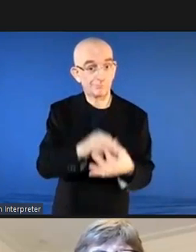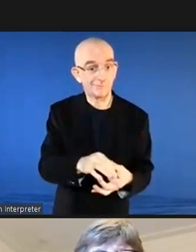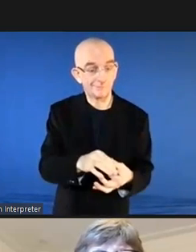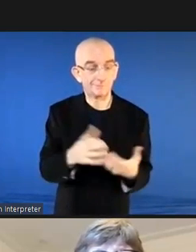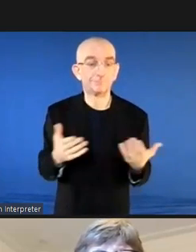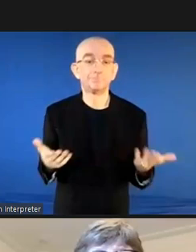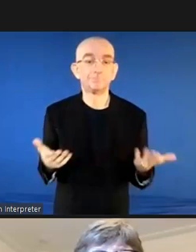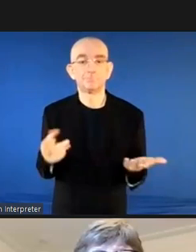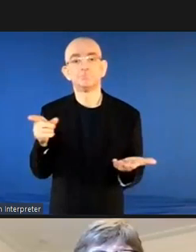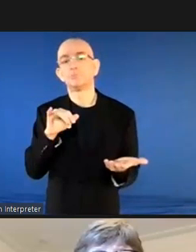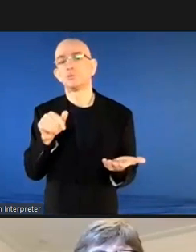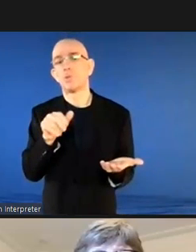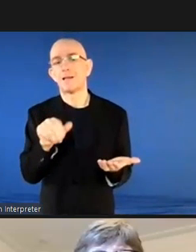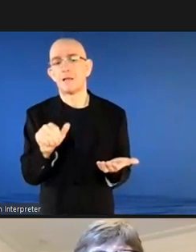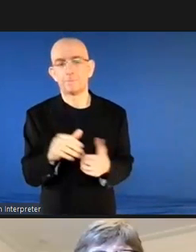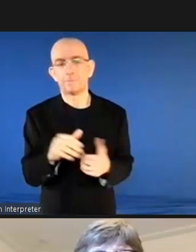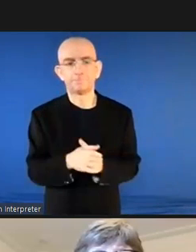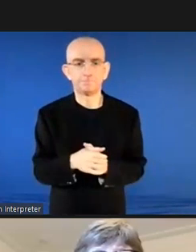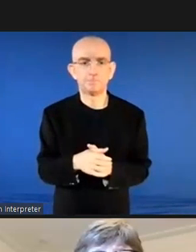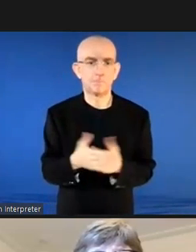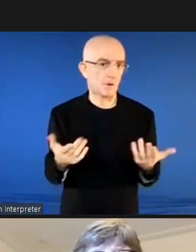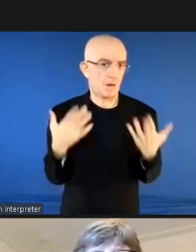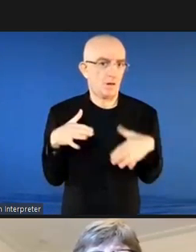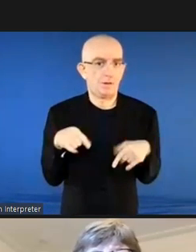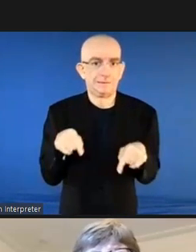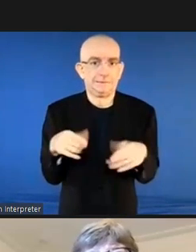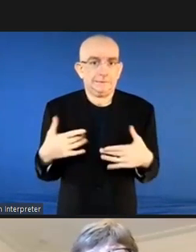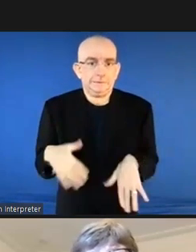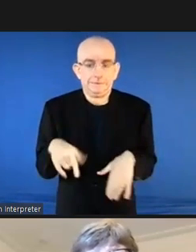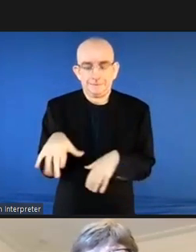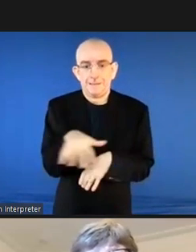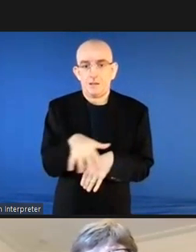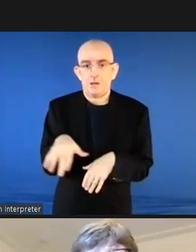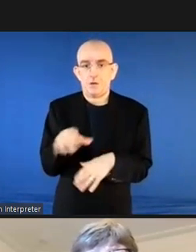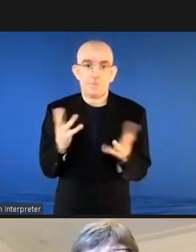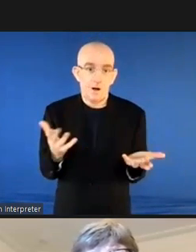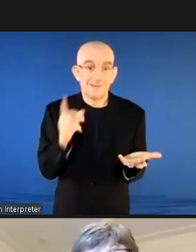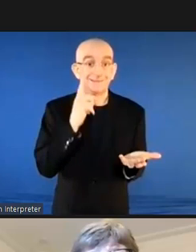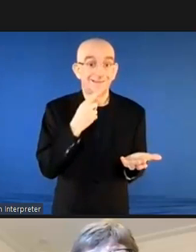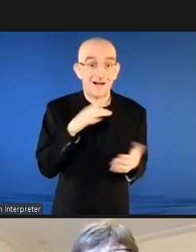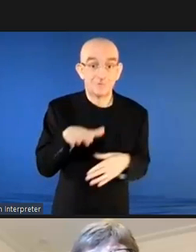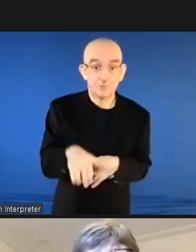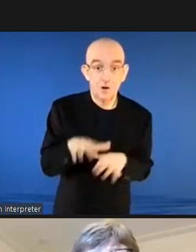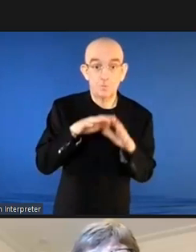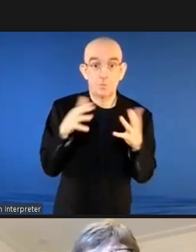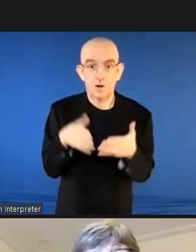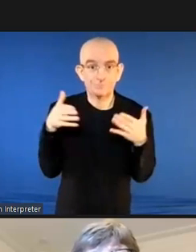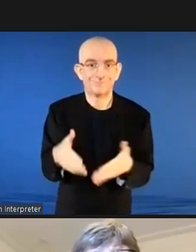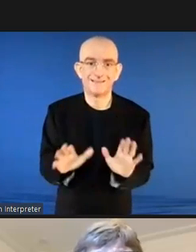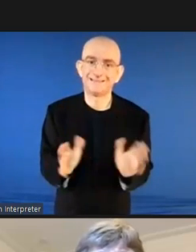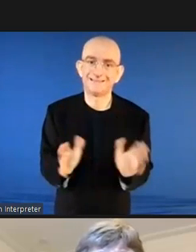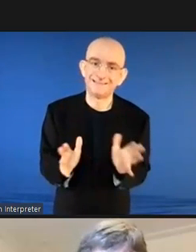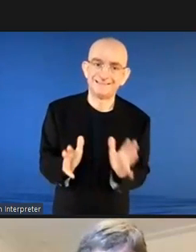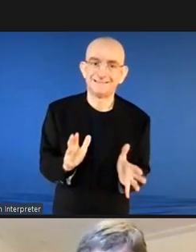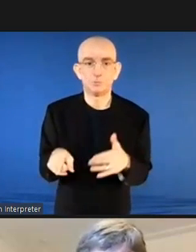focus on, because again, as I mentioned earlier, we are really quite small. We have to think about where to focus our resources and really